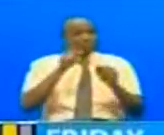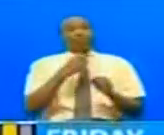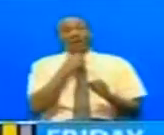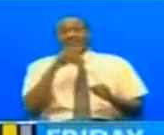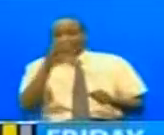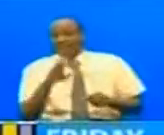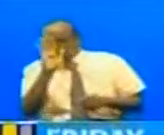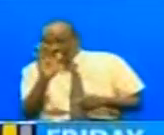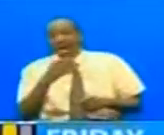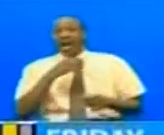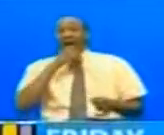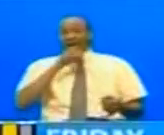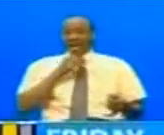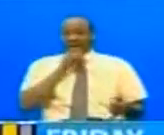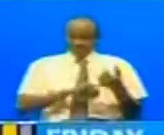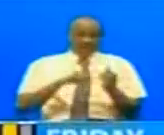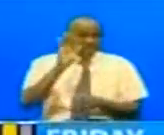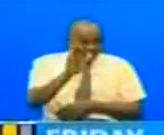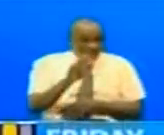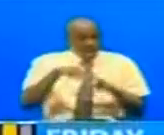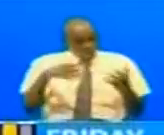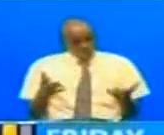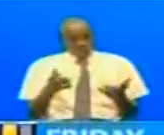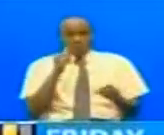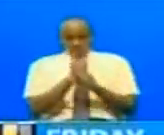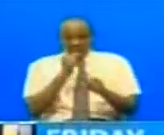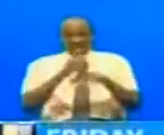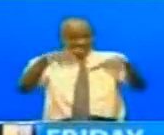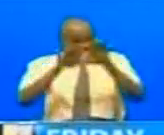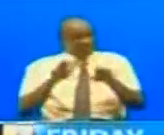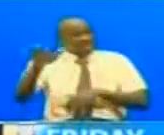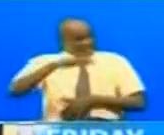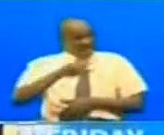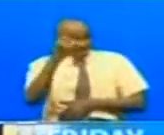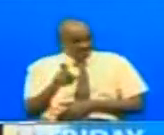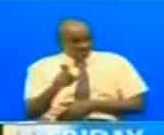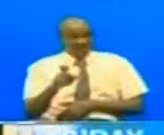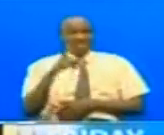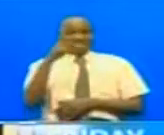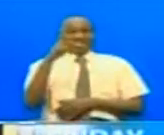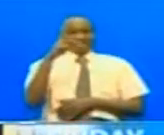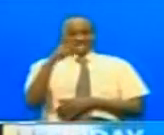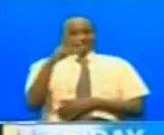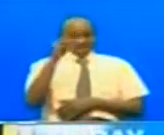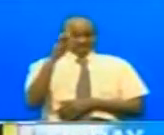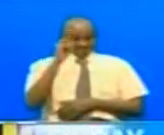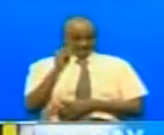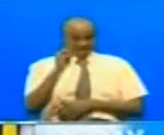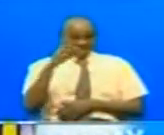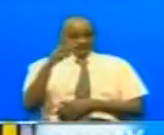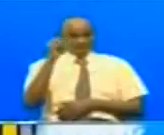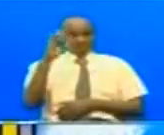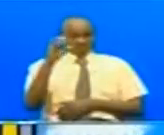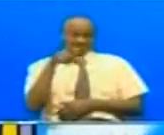son, husband, work full-time in a graveyard? KTN's Kamiche